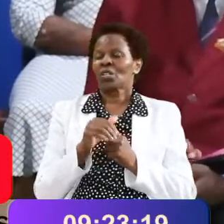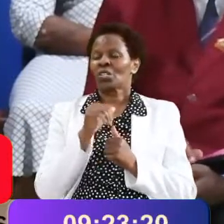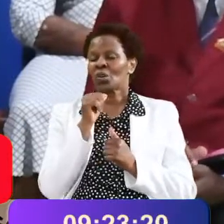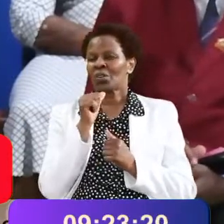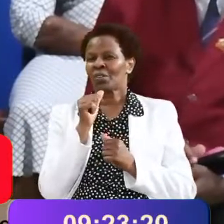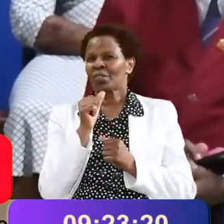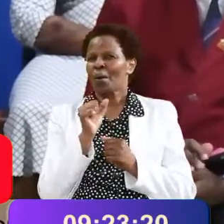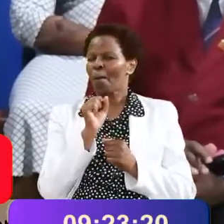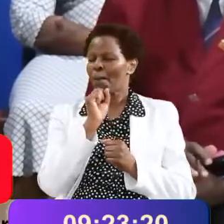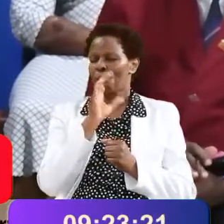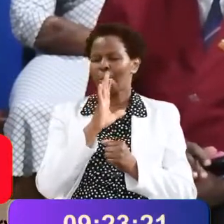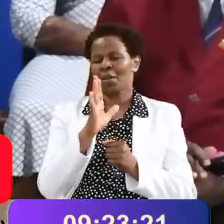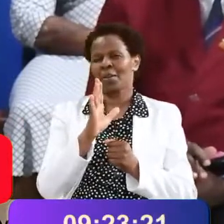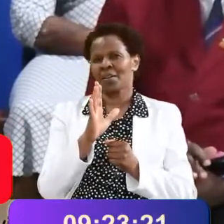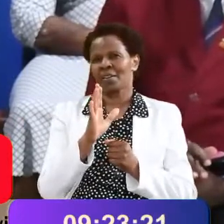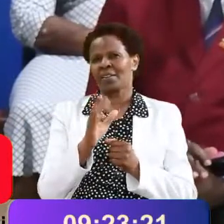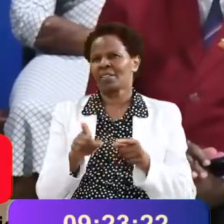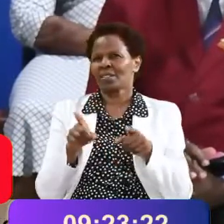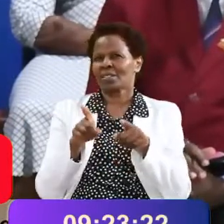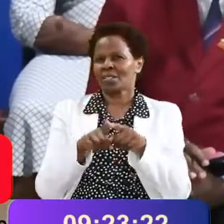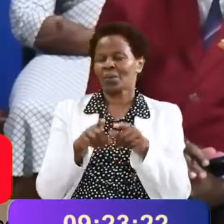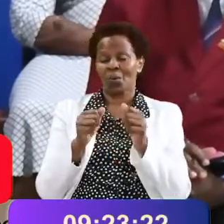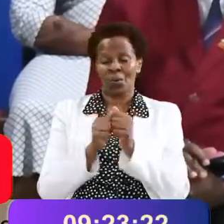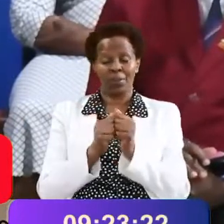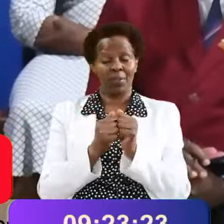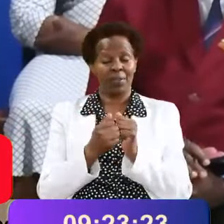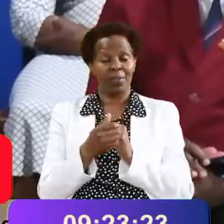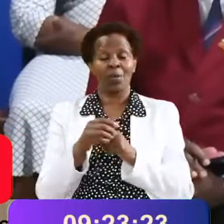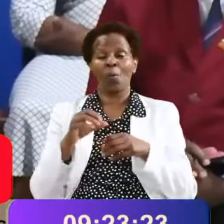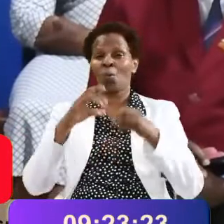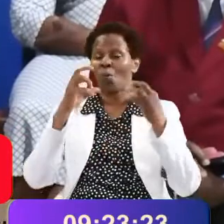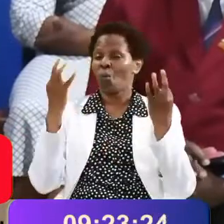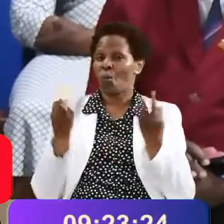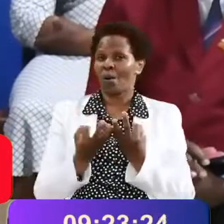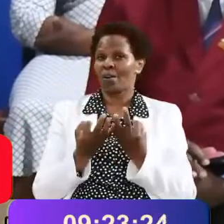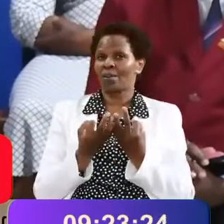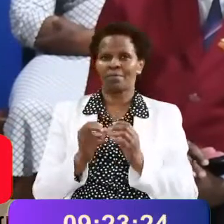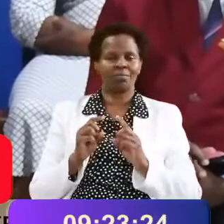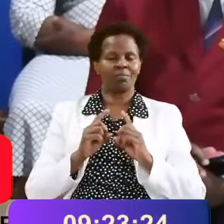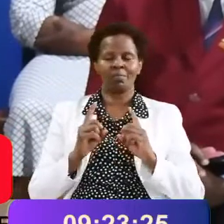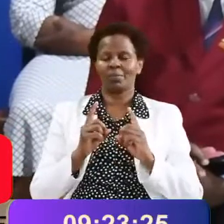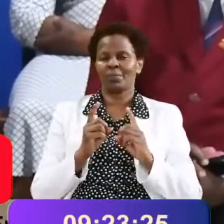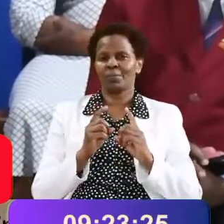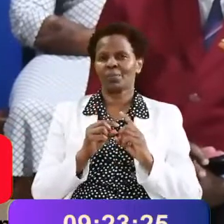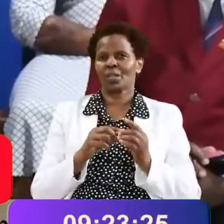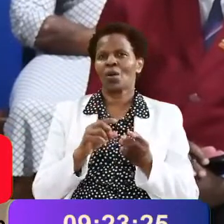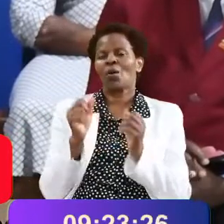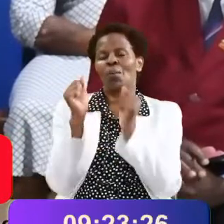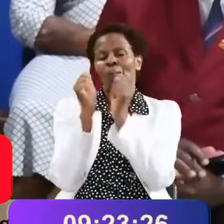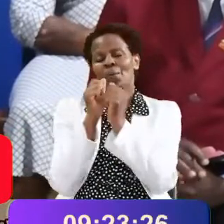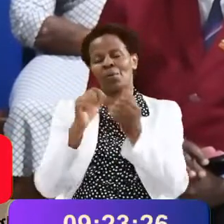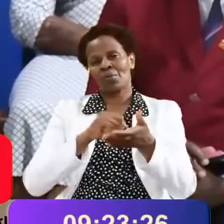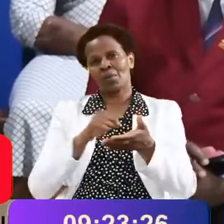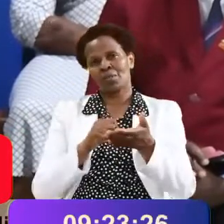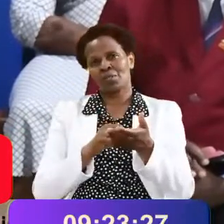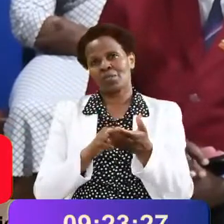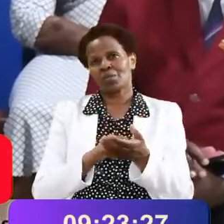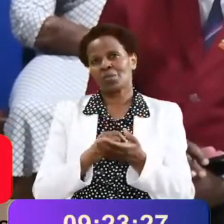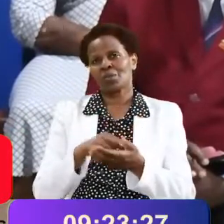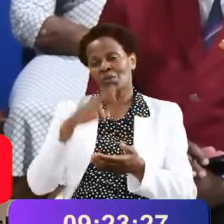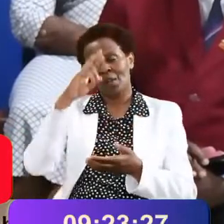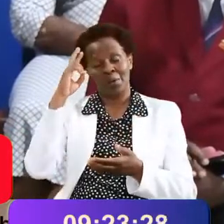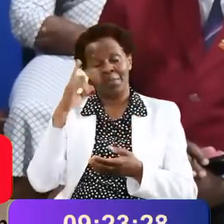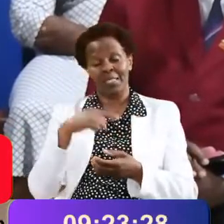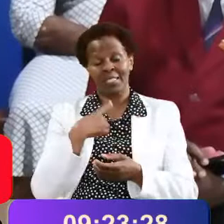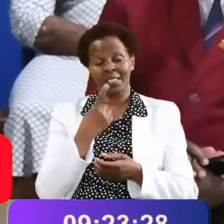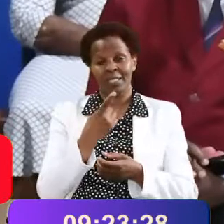the world. We are in the world, but we are not of the world. And Paul, writing to the Romans in Romans chapter 12 and verse 2, he says, and